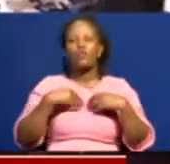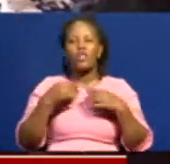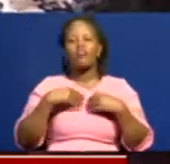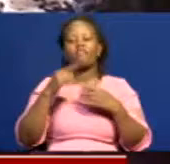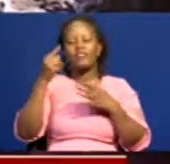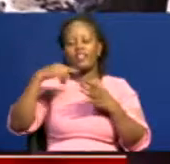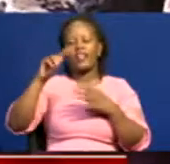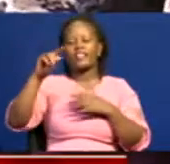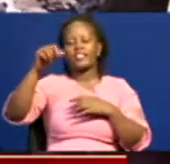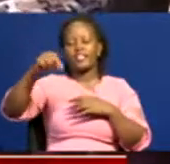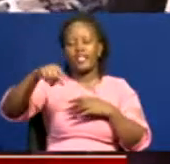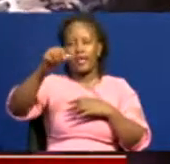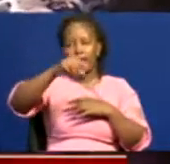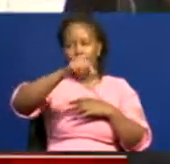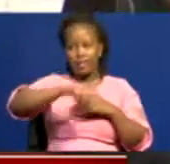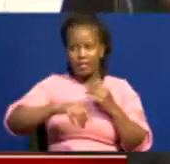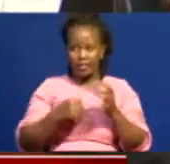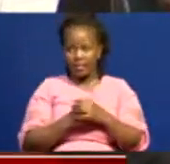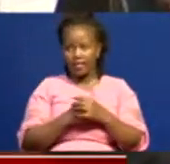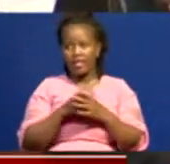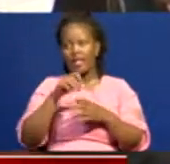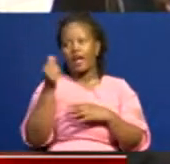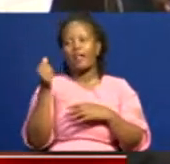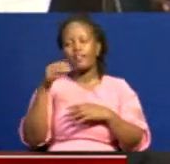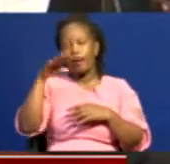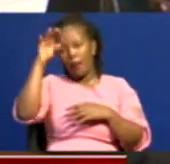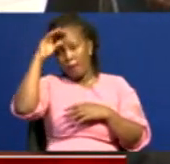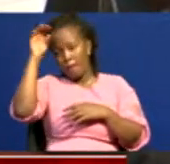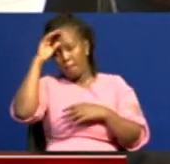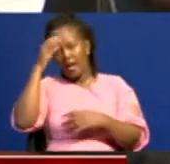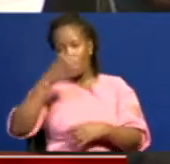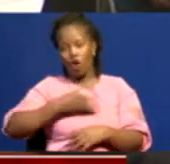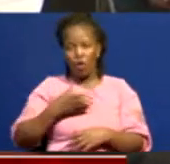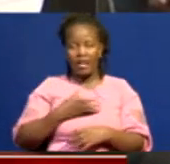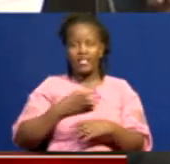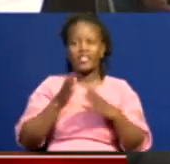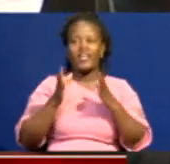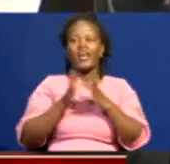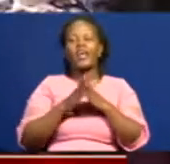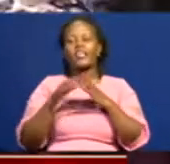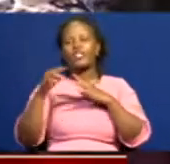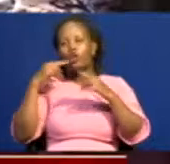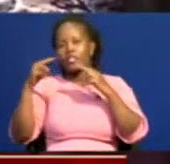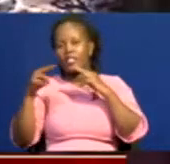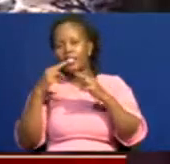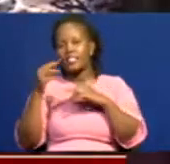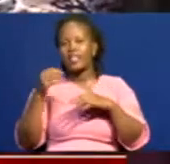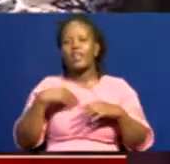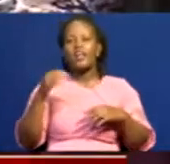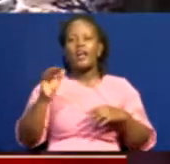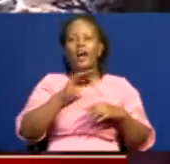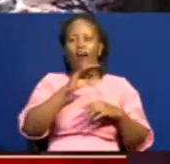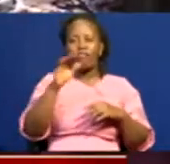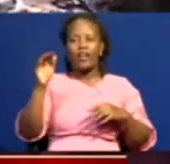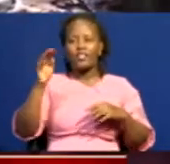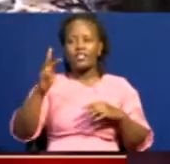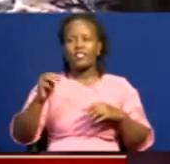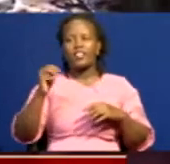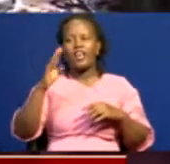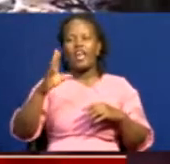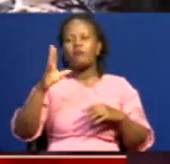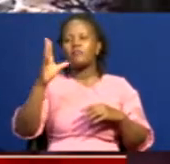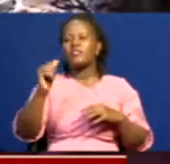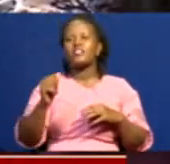Finally, the Chamber of Commerce, Hoteliers and Bar Owners in Meru County have asked the County Assembly of Meru to reject in its